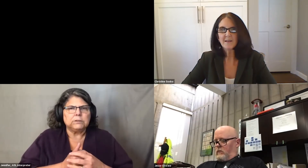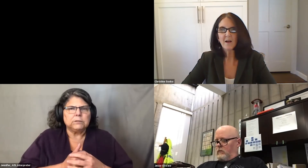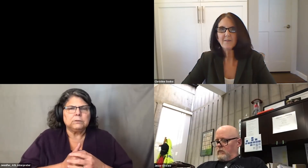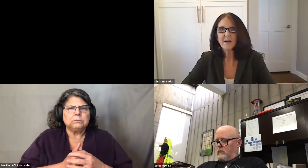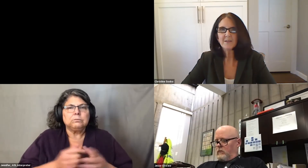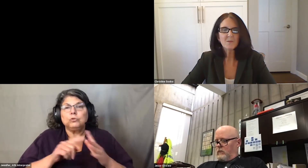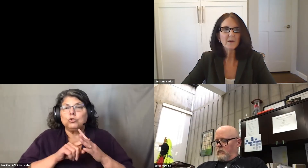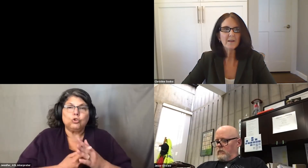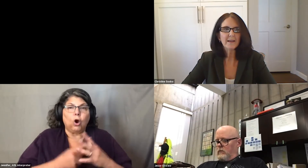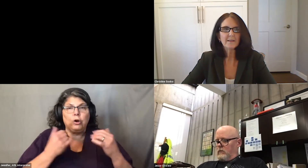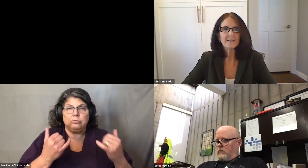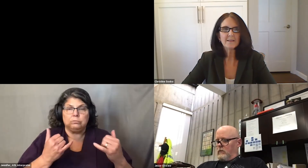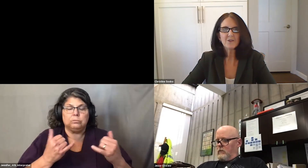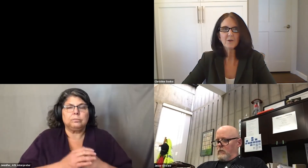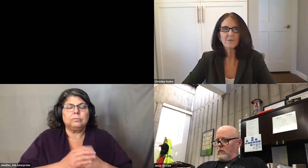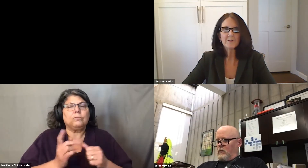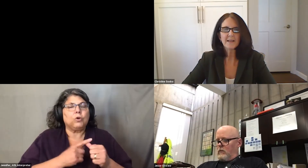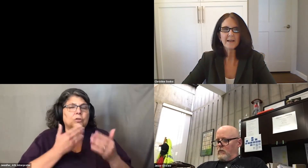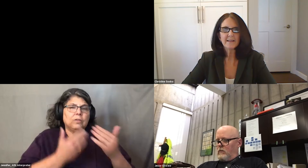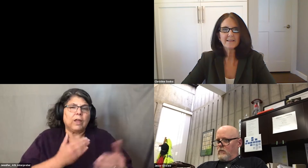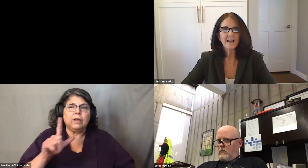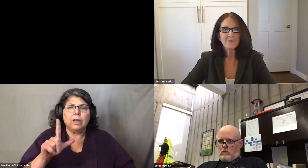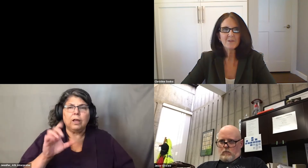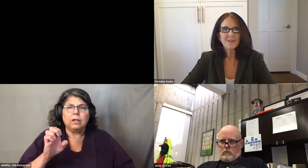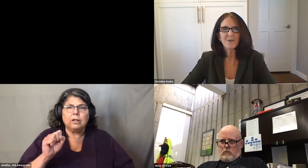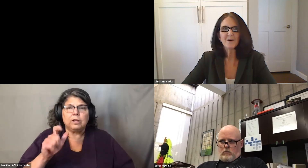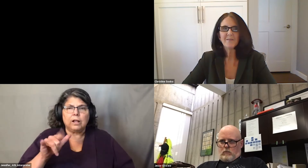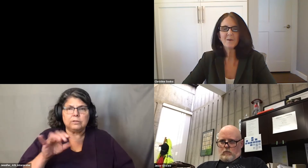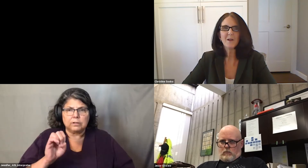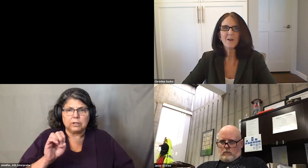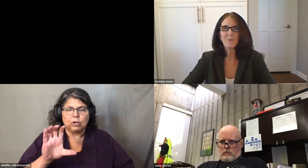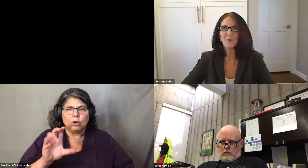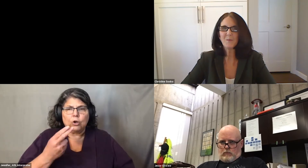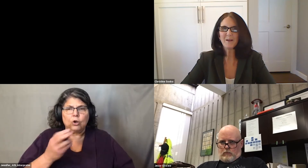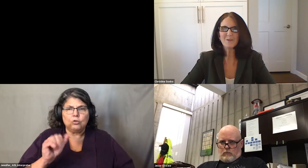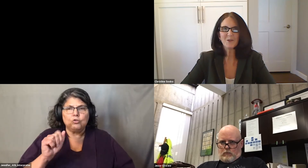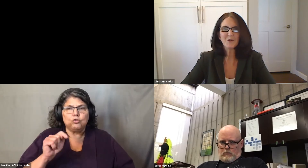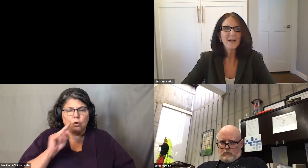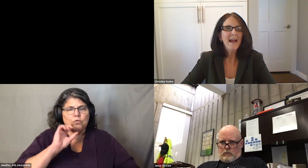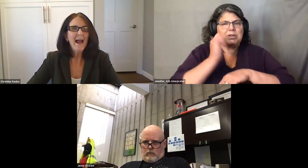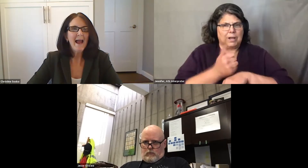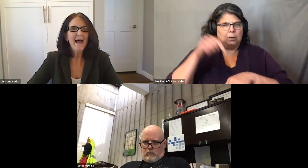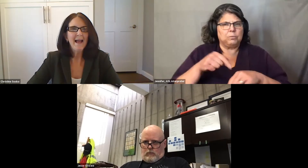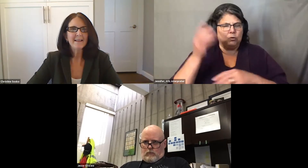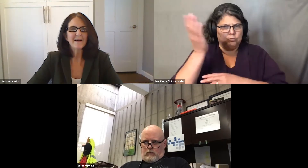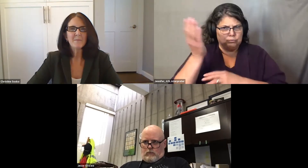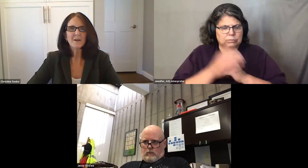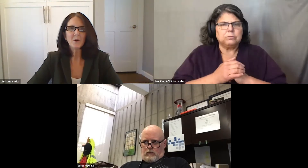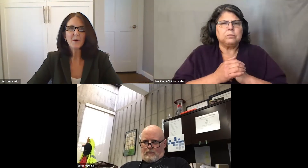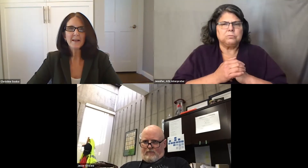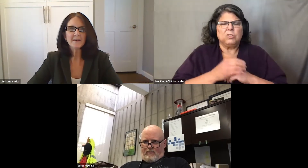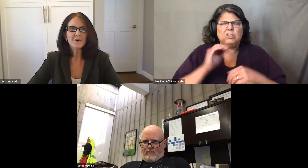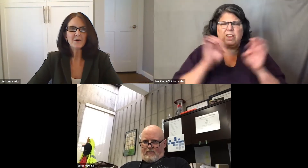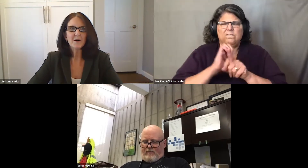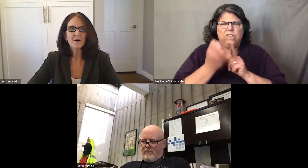To start this off, I just want to thank Leslie Choate for setting this up. She's our Environmental Health Program Manager. And I'm